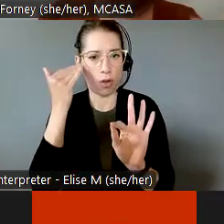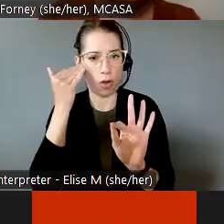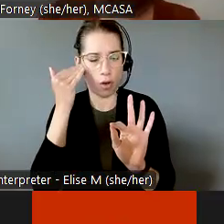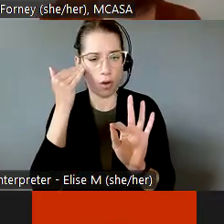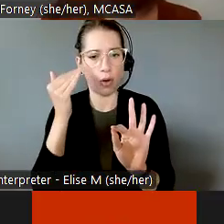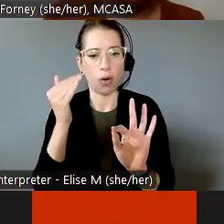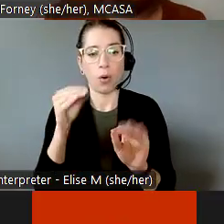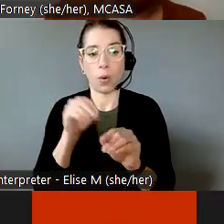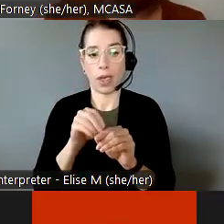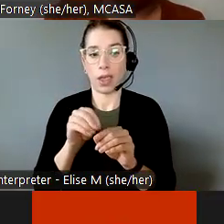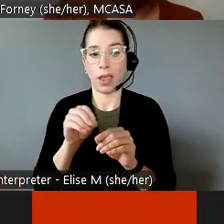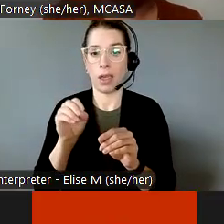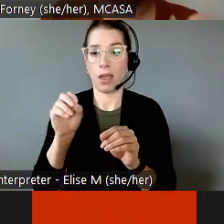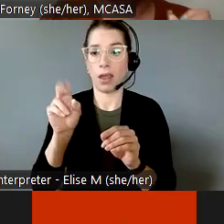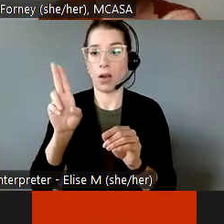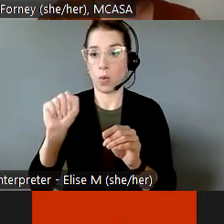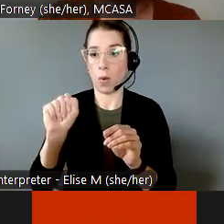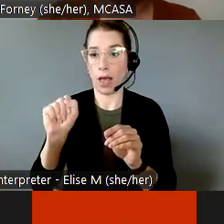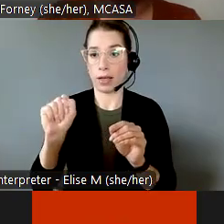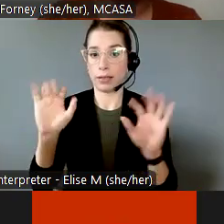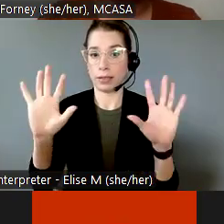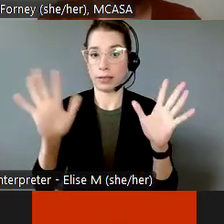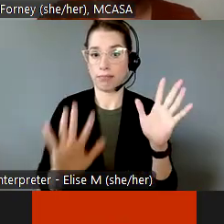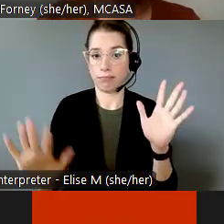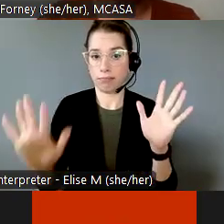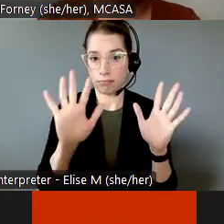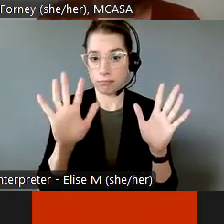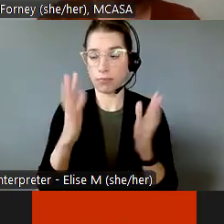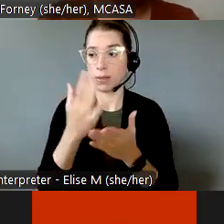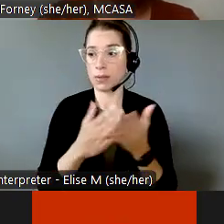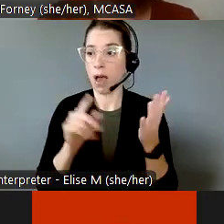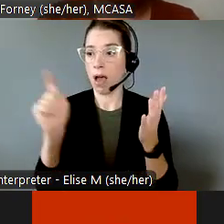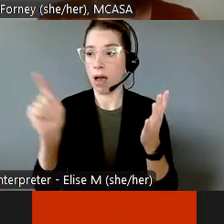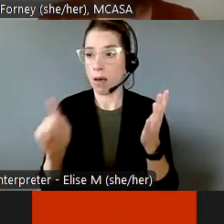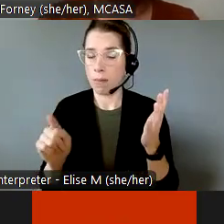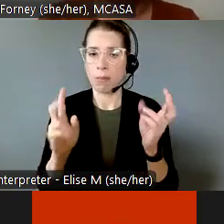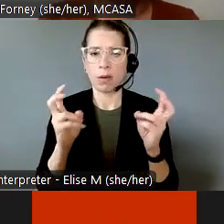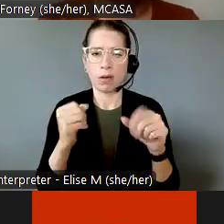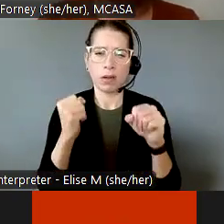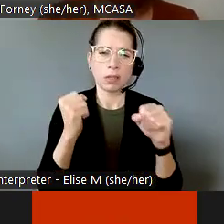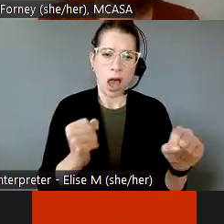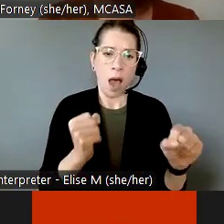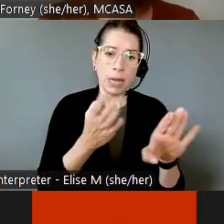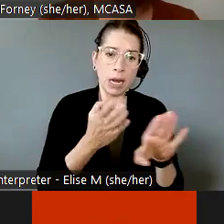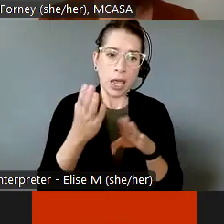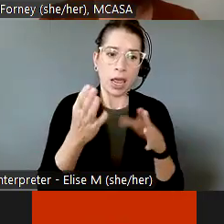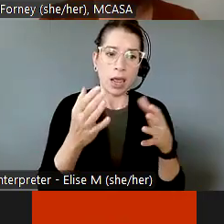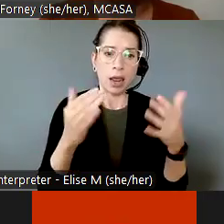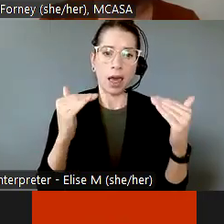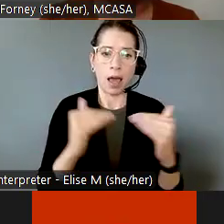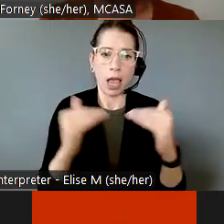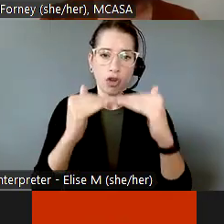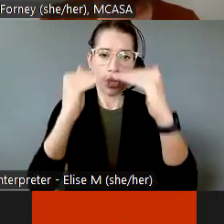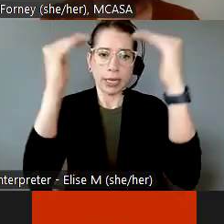that in the United States, some of these examples of dominant hierarchies or dominant identities